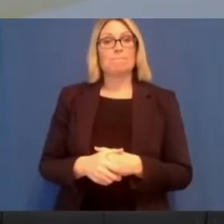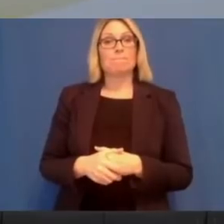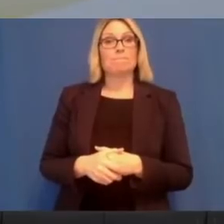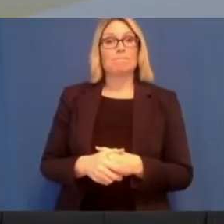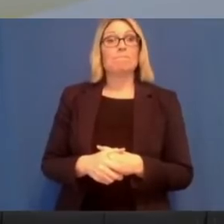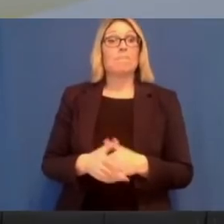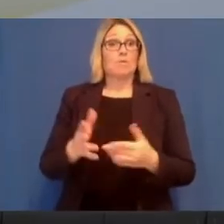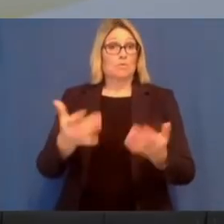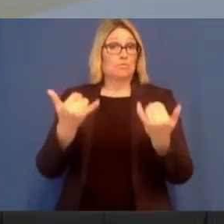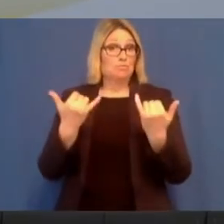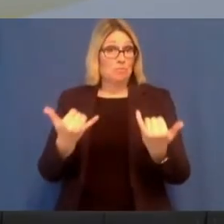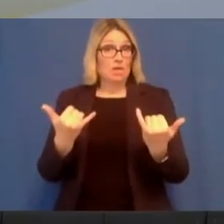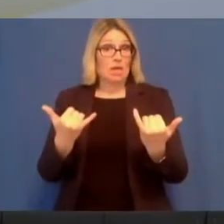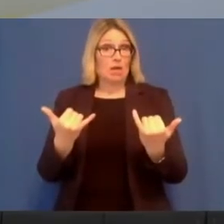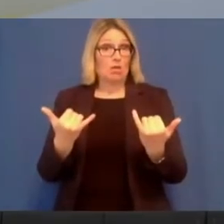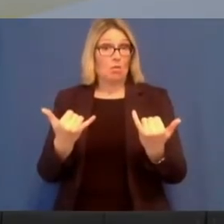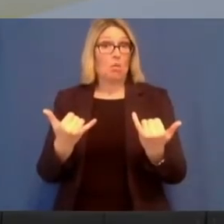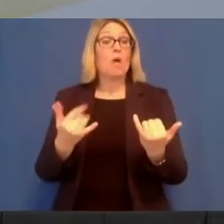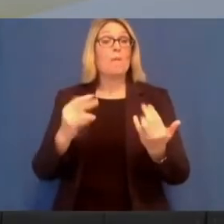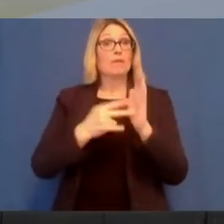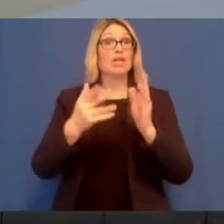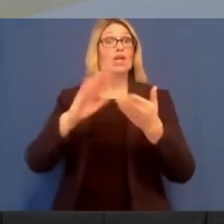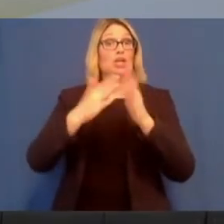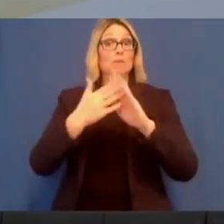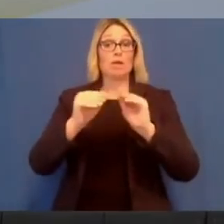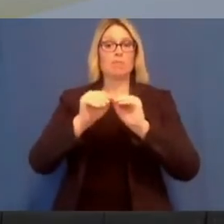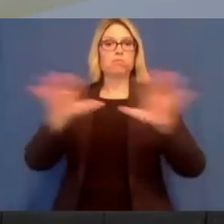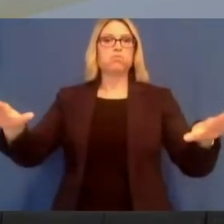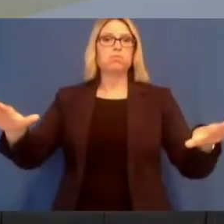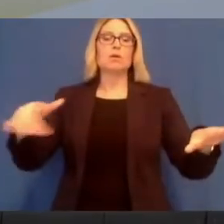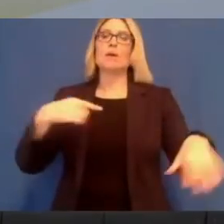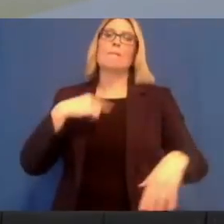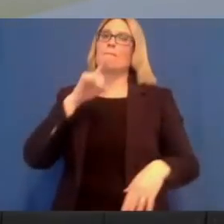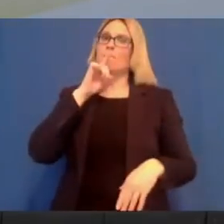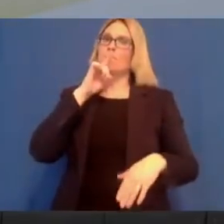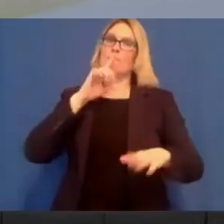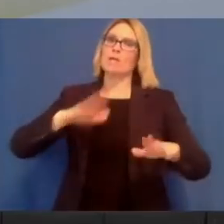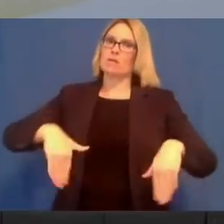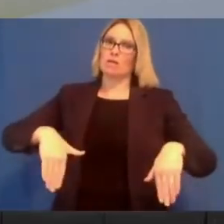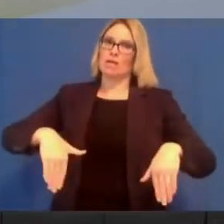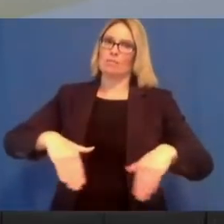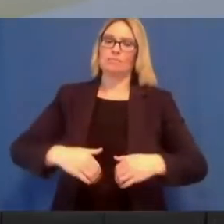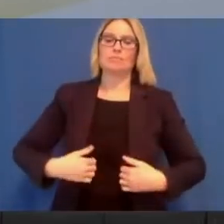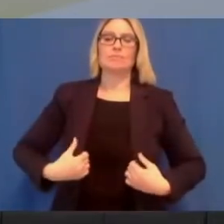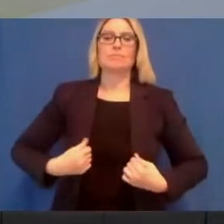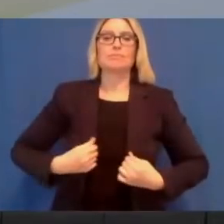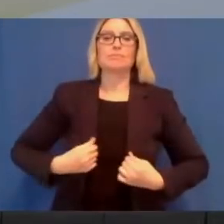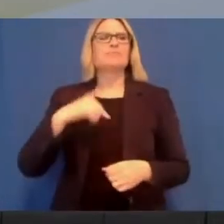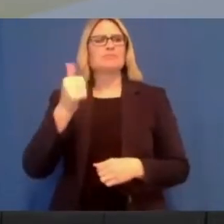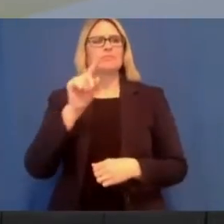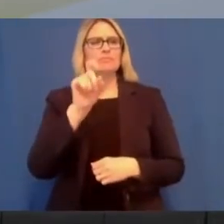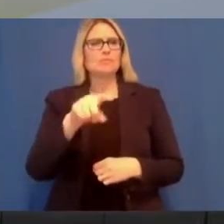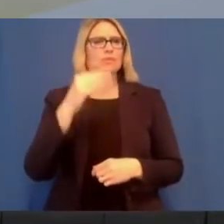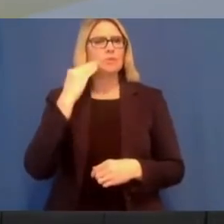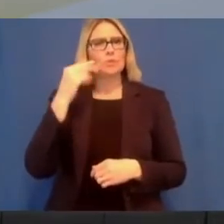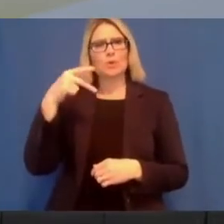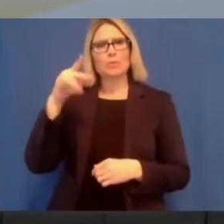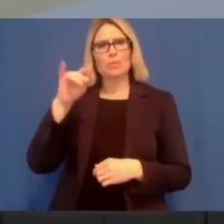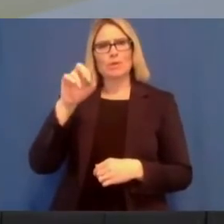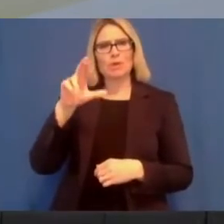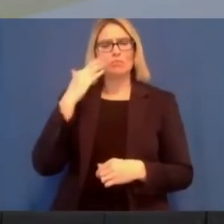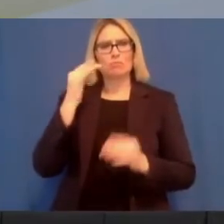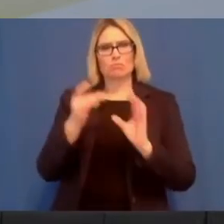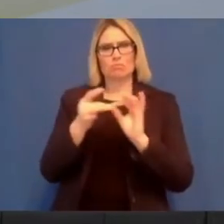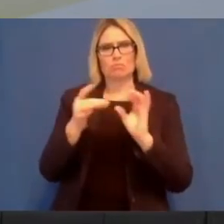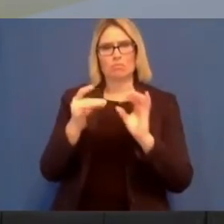say at this point we have widespread community transmission. And just one follow-up. I know the Premier had mentioned that,